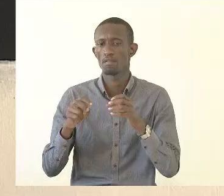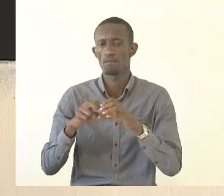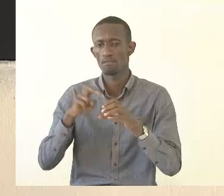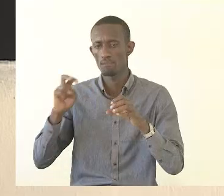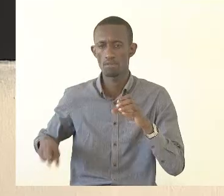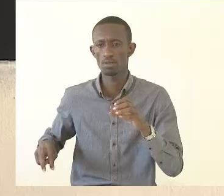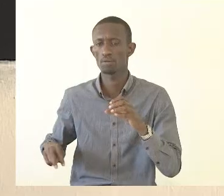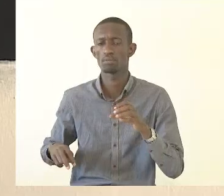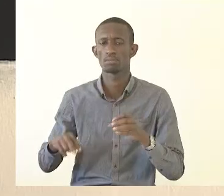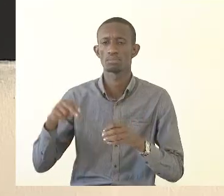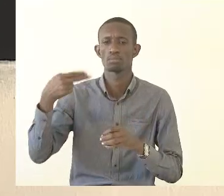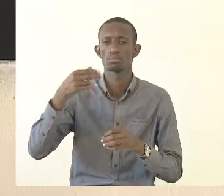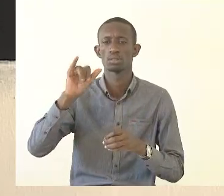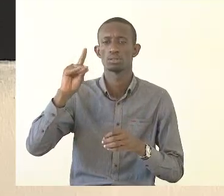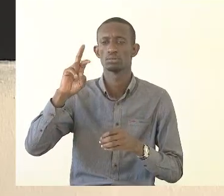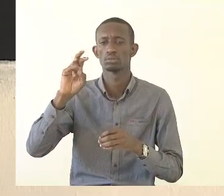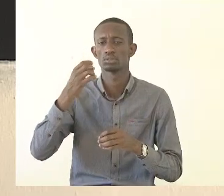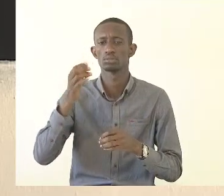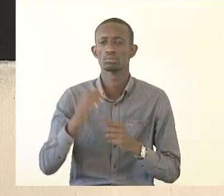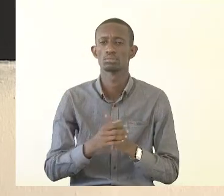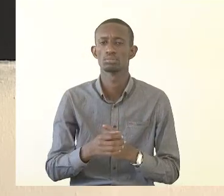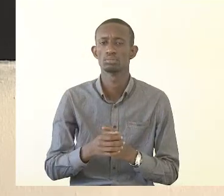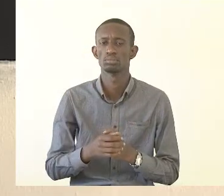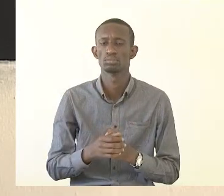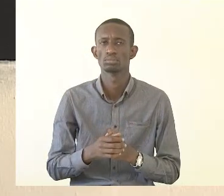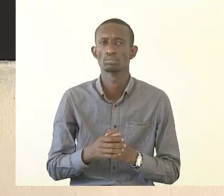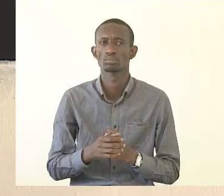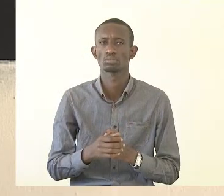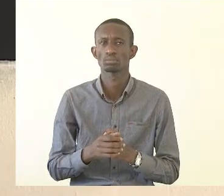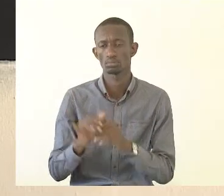ion, and then this one has to form. So you have